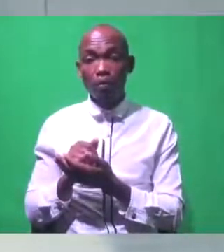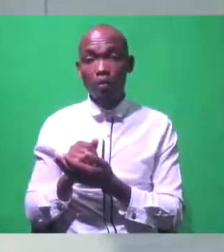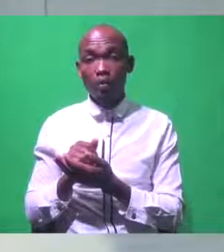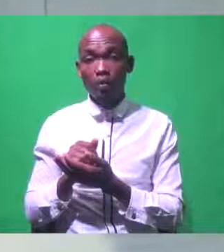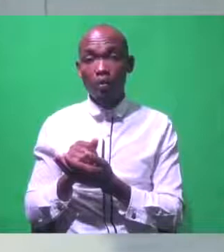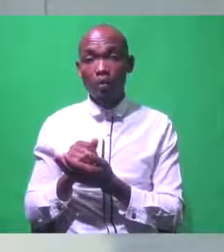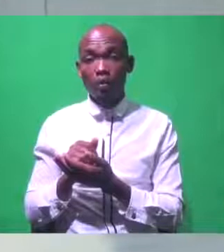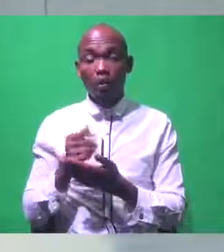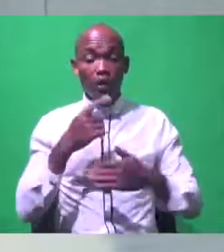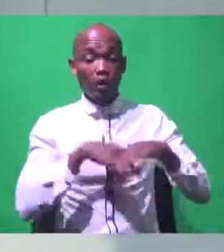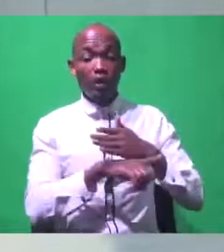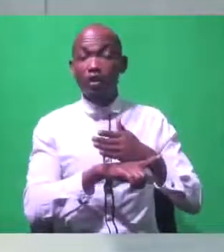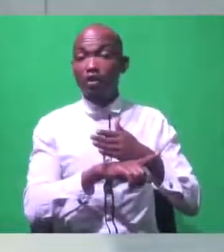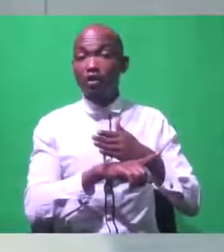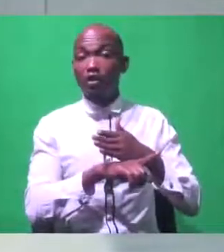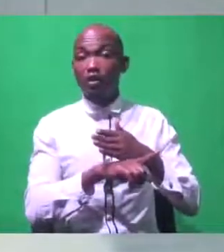enrolled